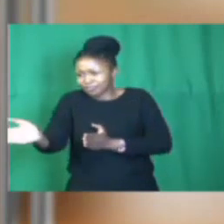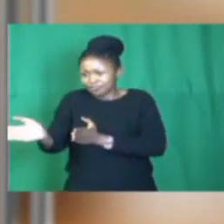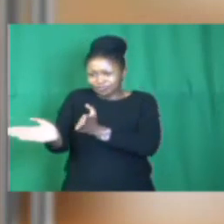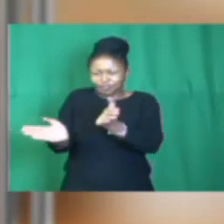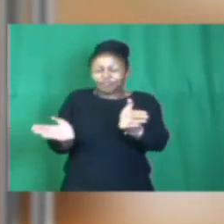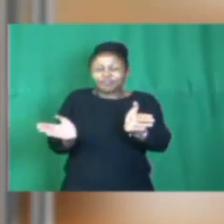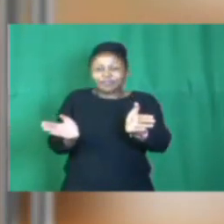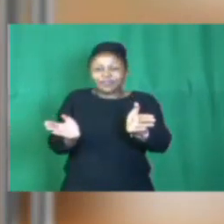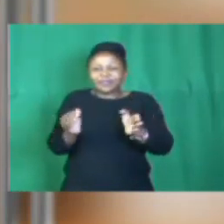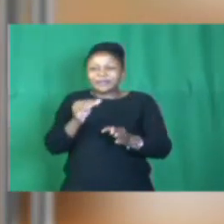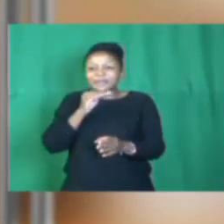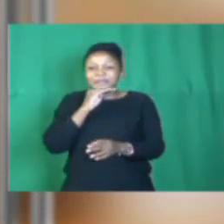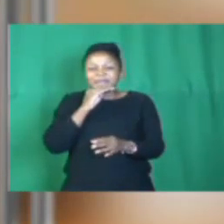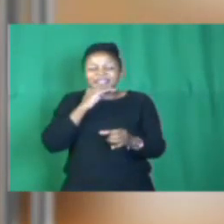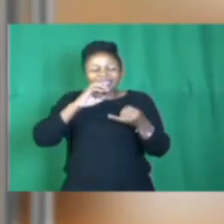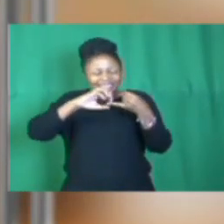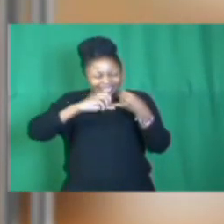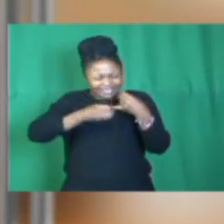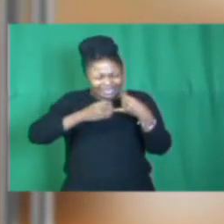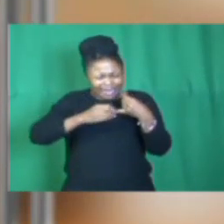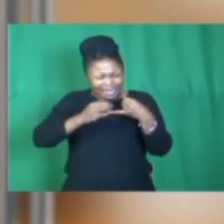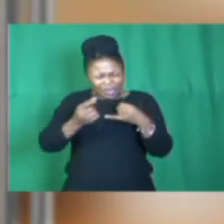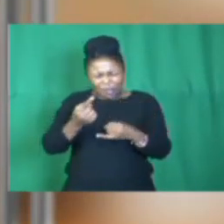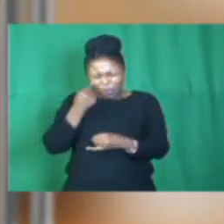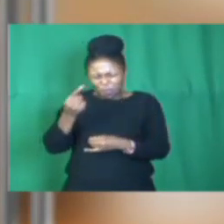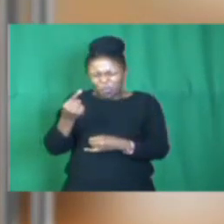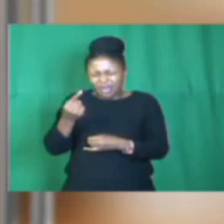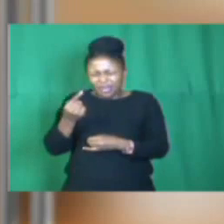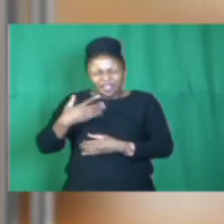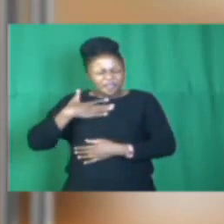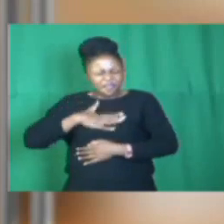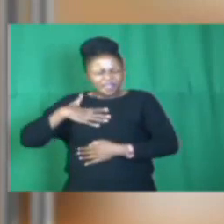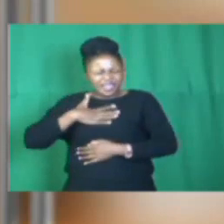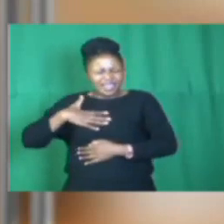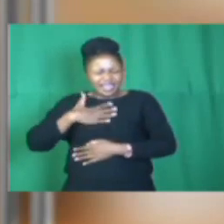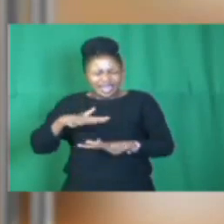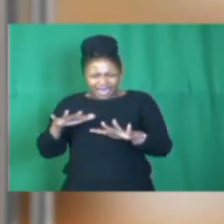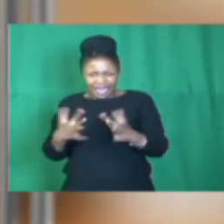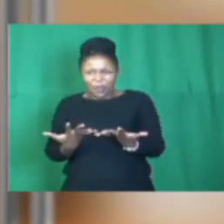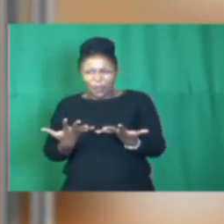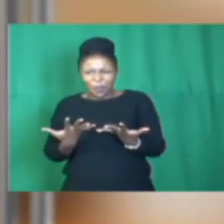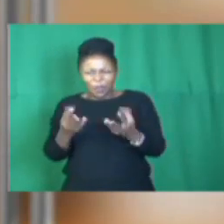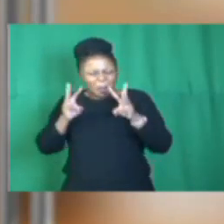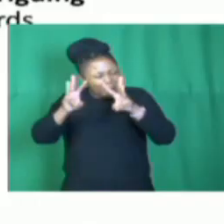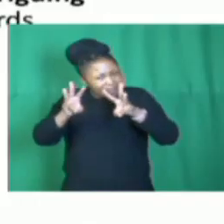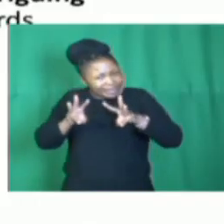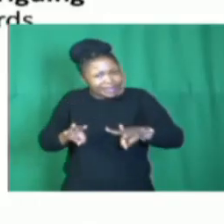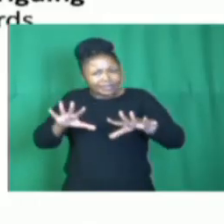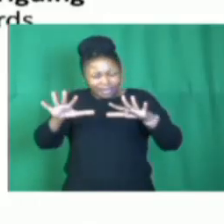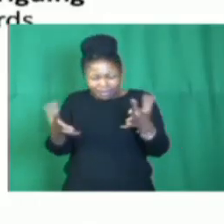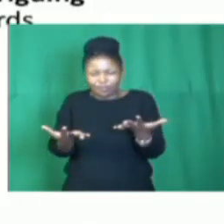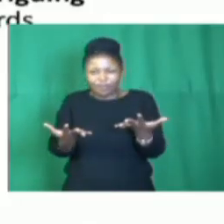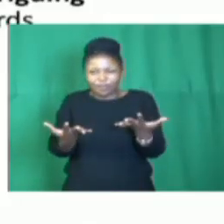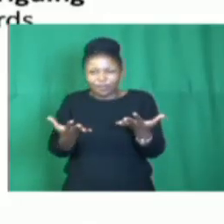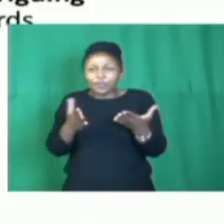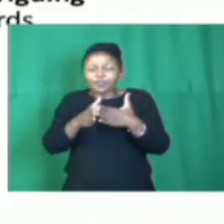Lena. Try to capture the excitement of the mood, the aura, the atmosphere of the place, so that the reader